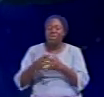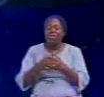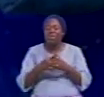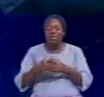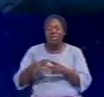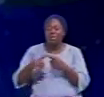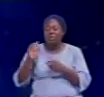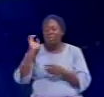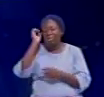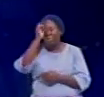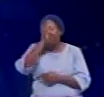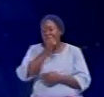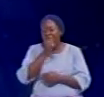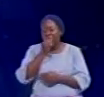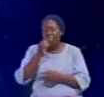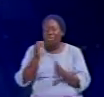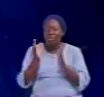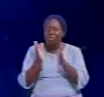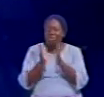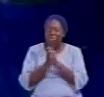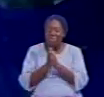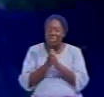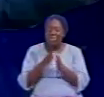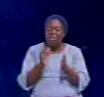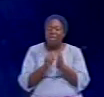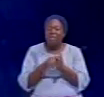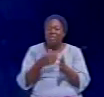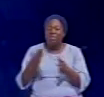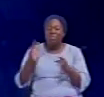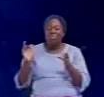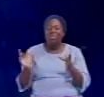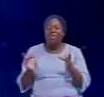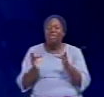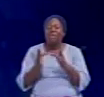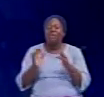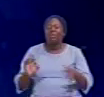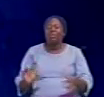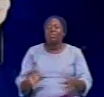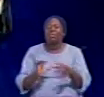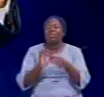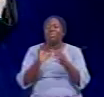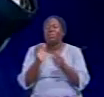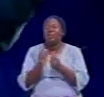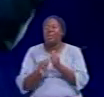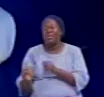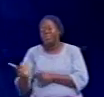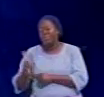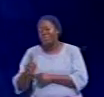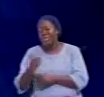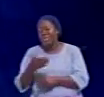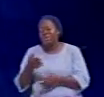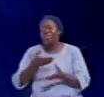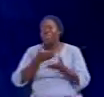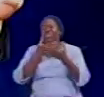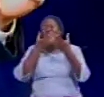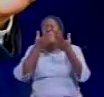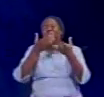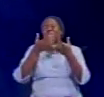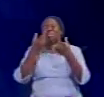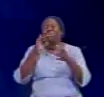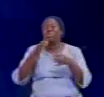Europe, let's pray that there will be encounters everywhere. That there will be shouts of joy as